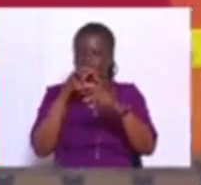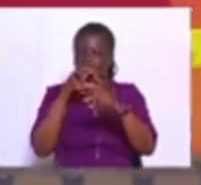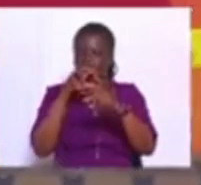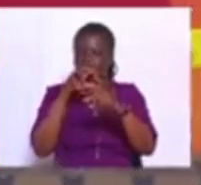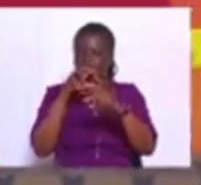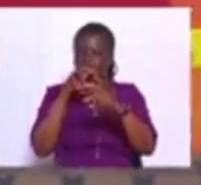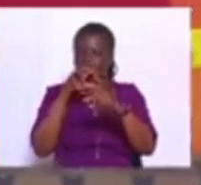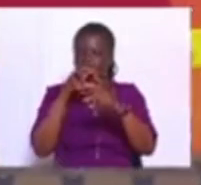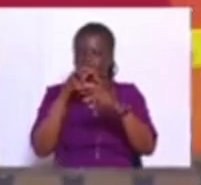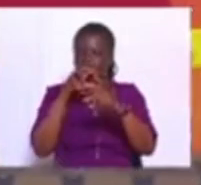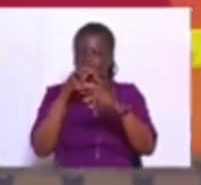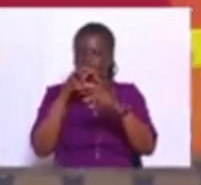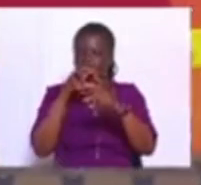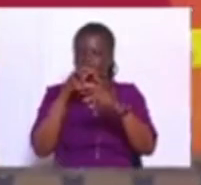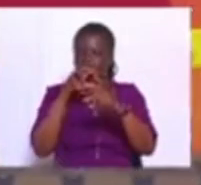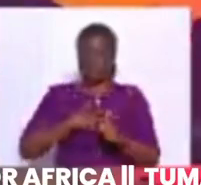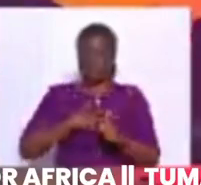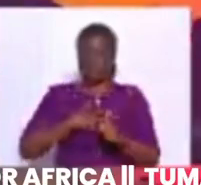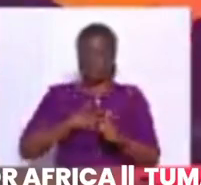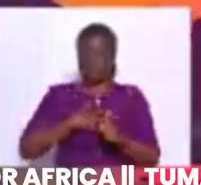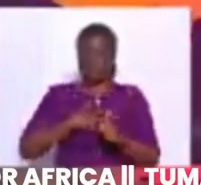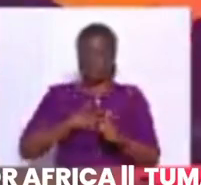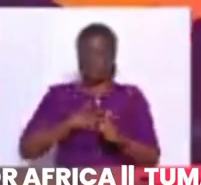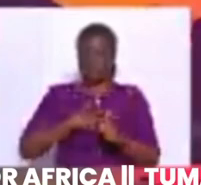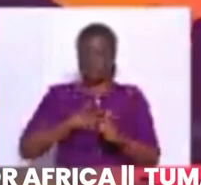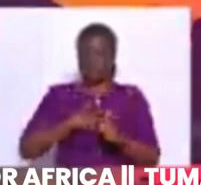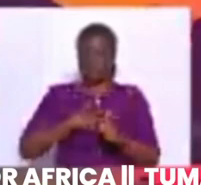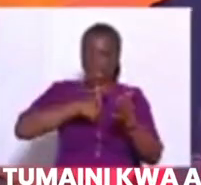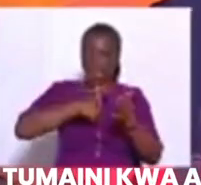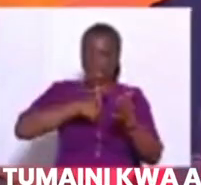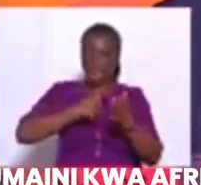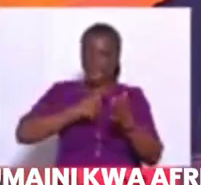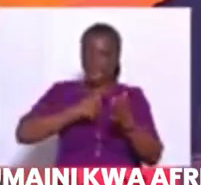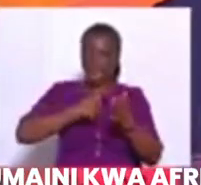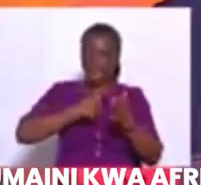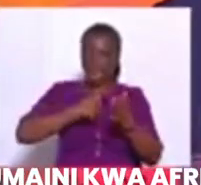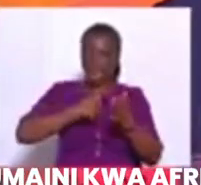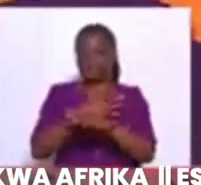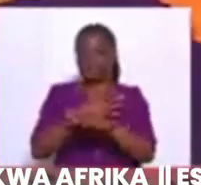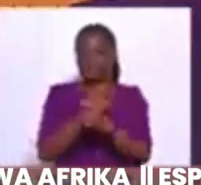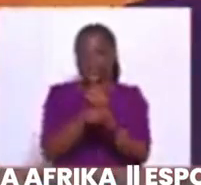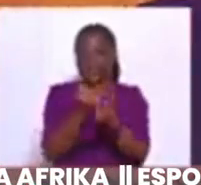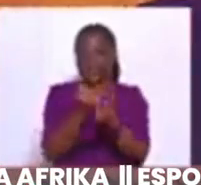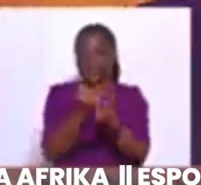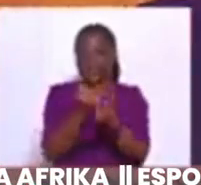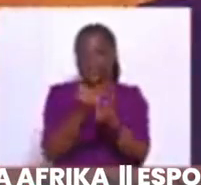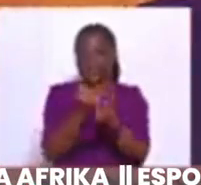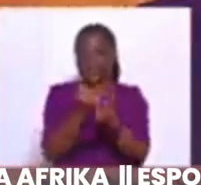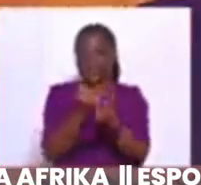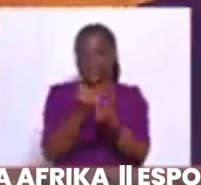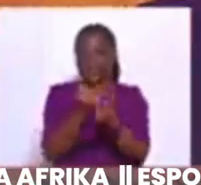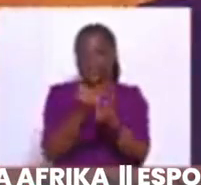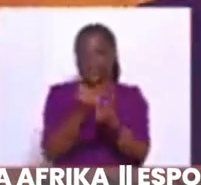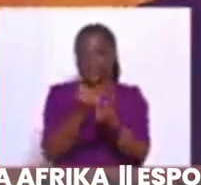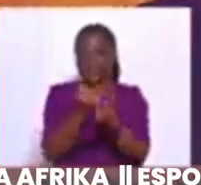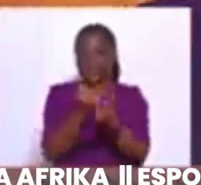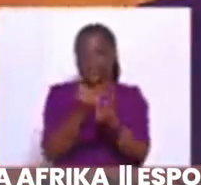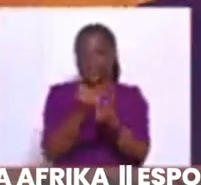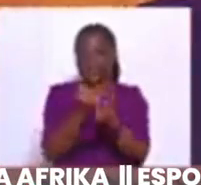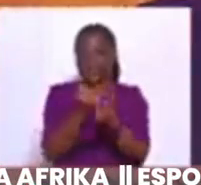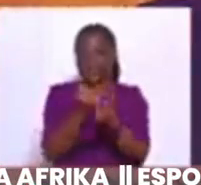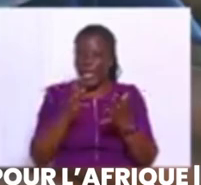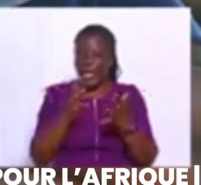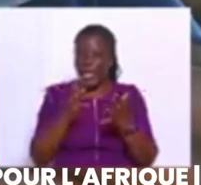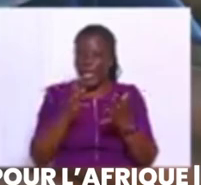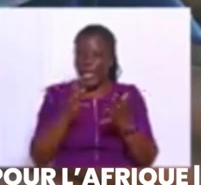may shock you. All of us have cancer. Everybody listening at home, everybody in here, we all